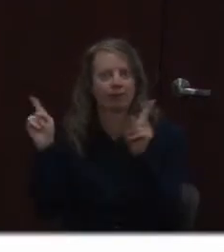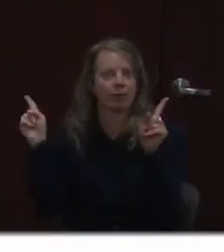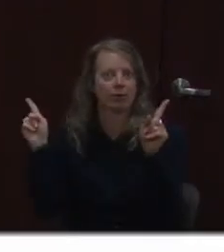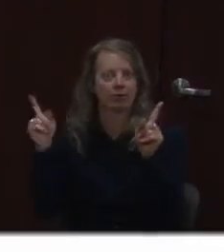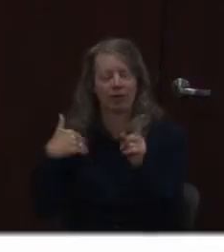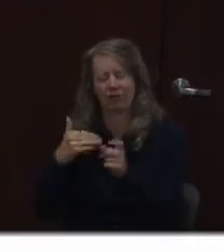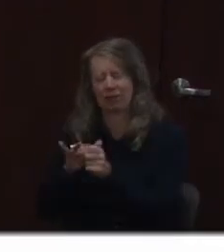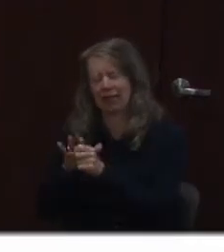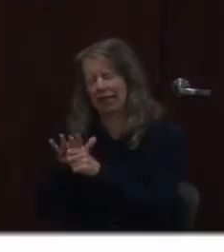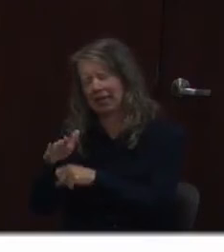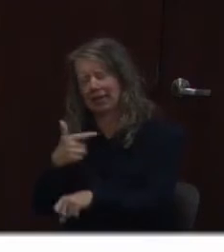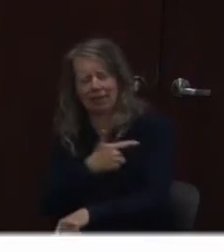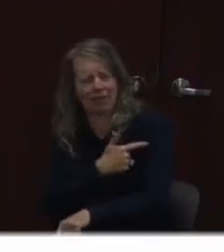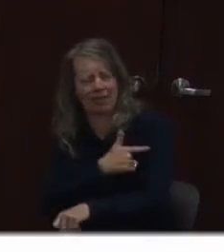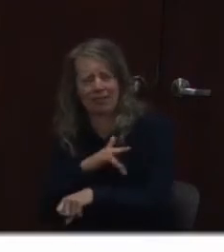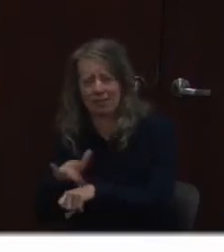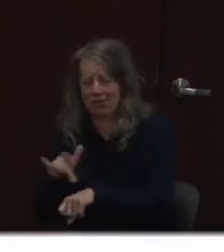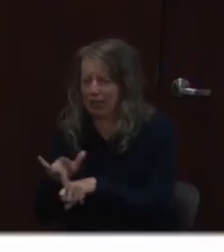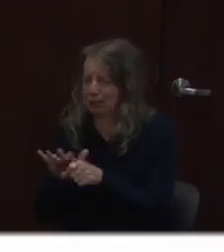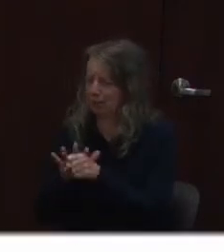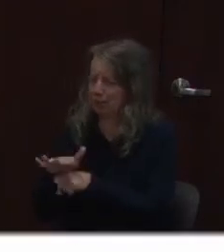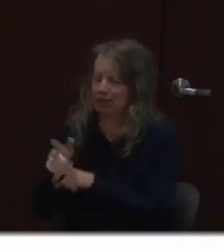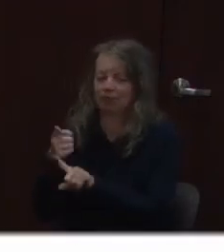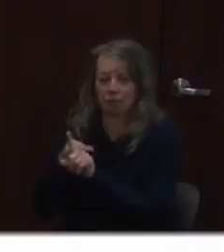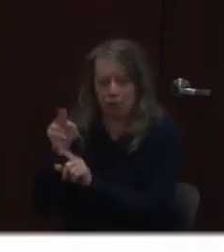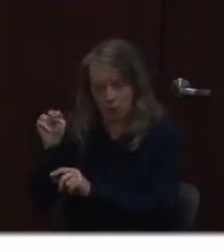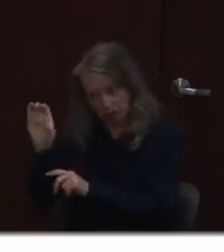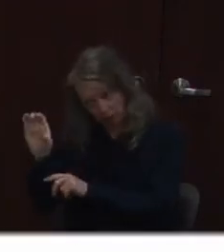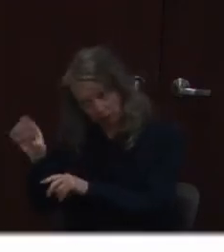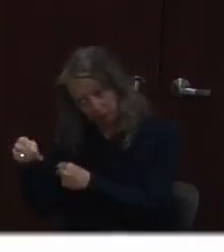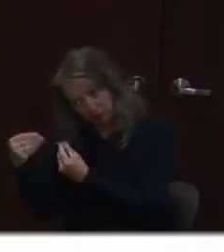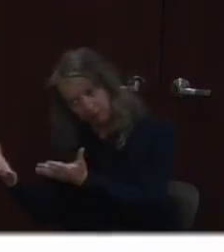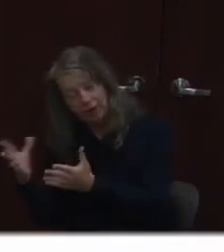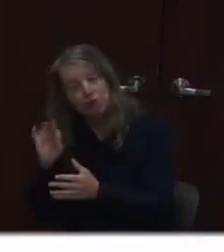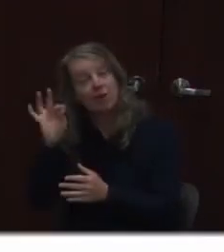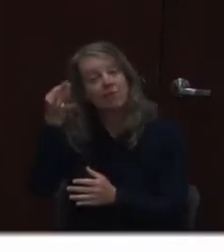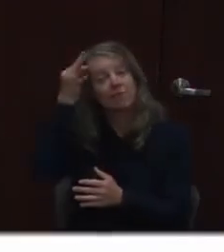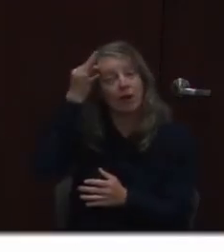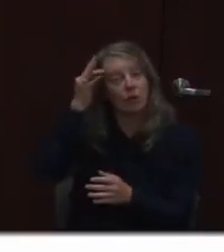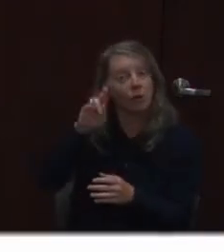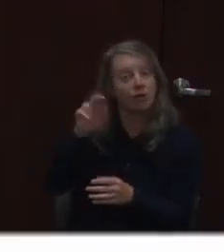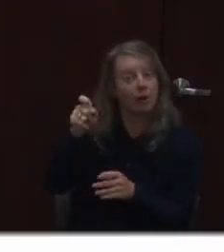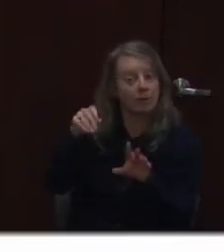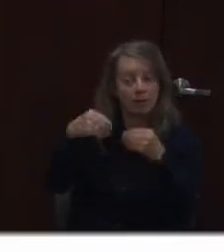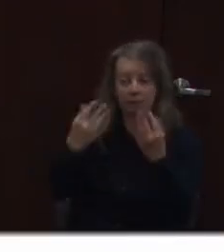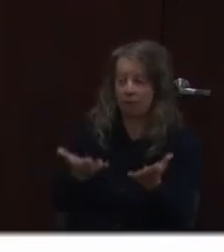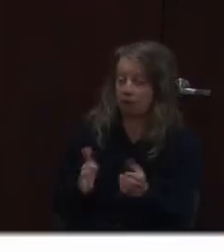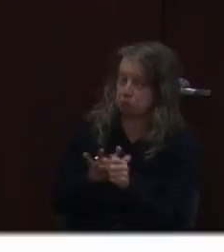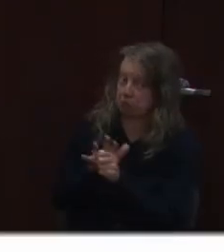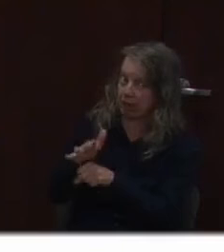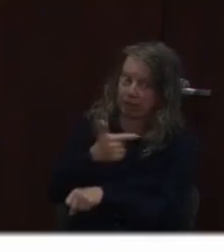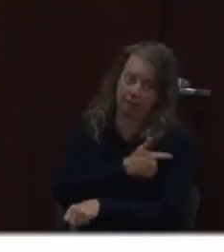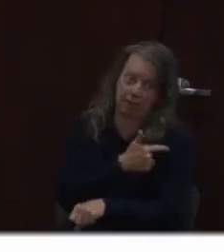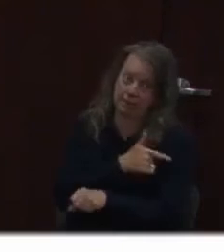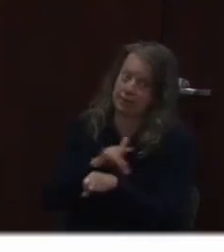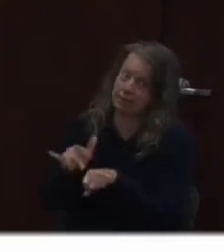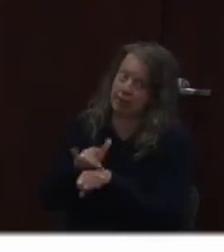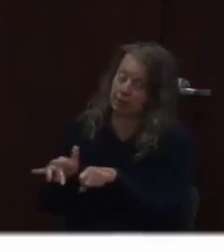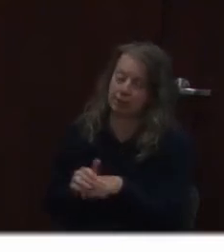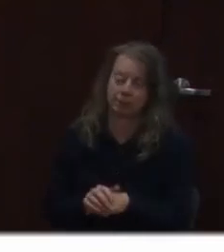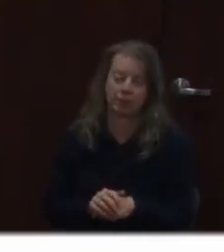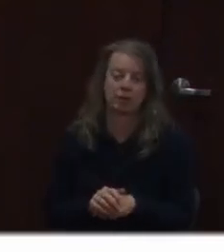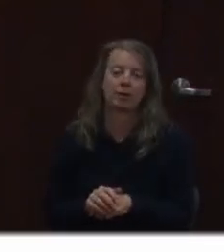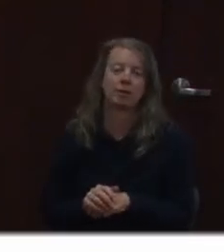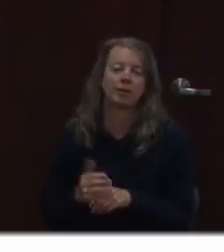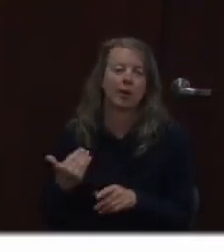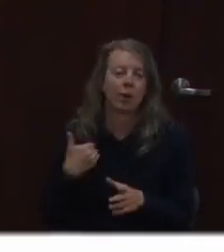supply coming through both the North Carolina providers and the federal pharmacy providers. We have many more